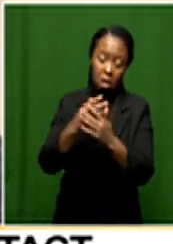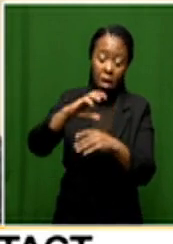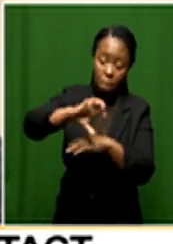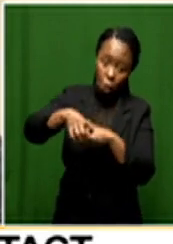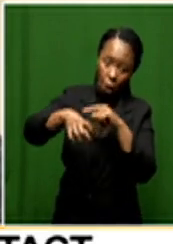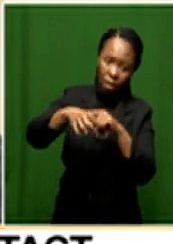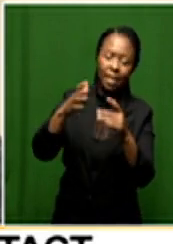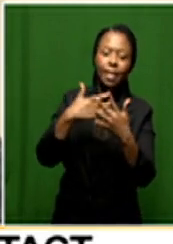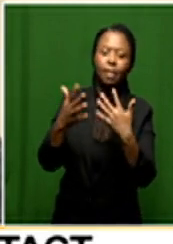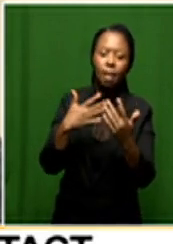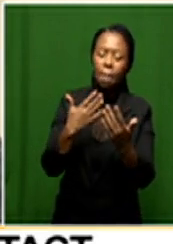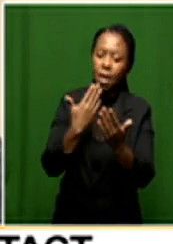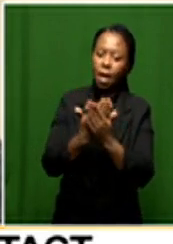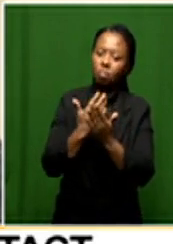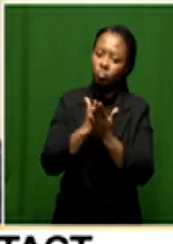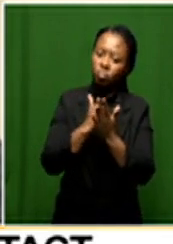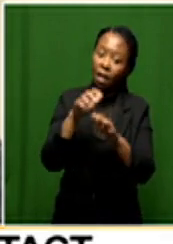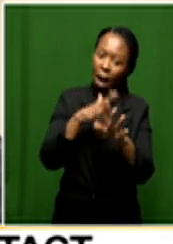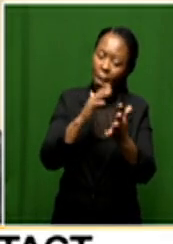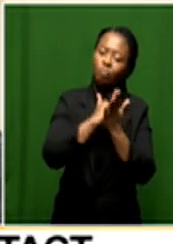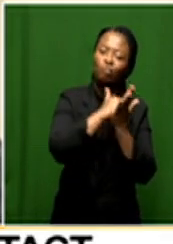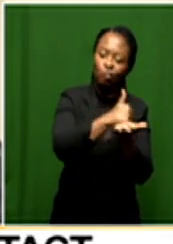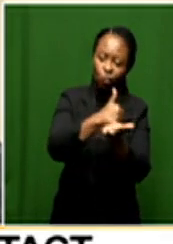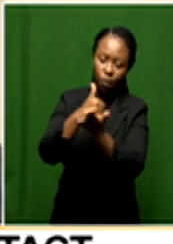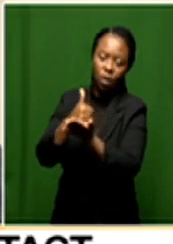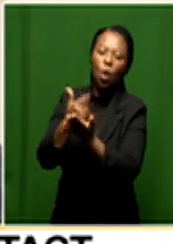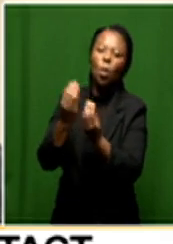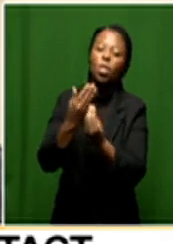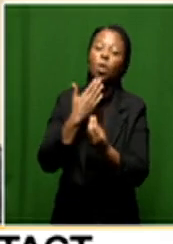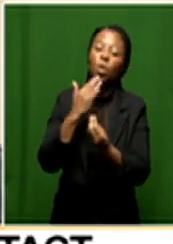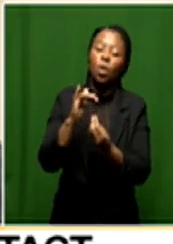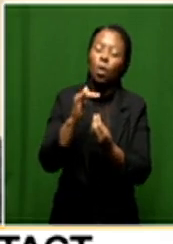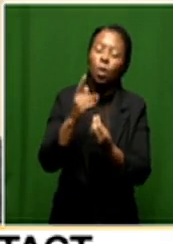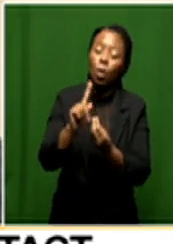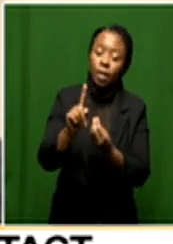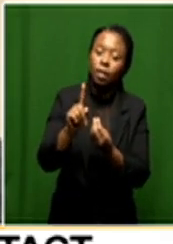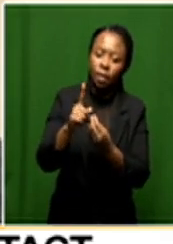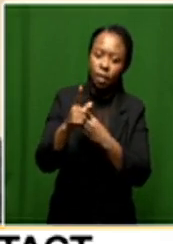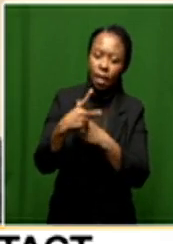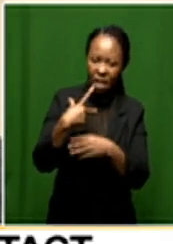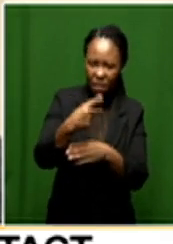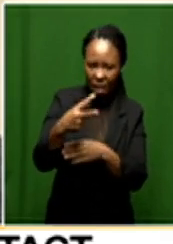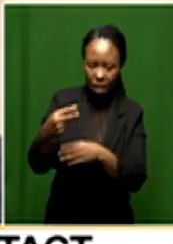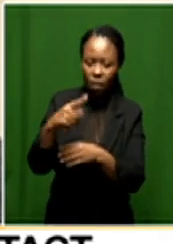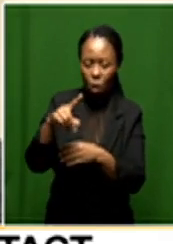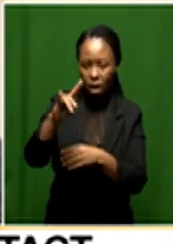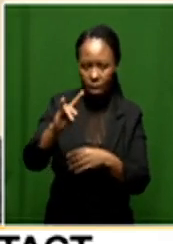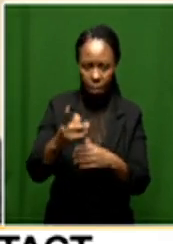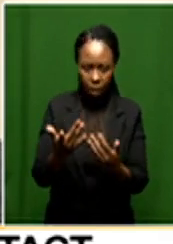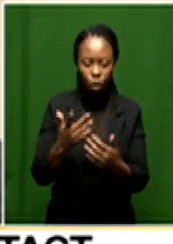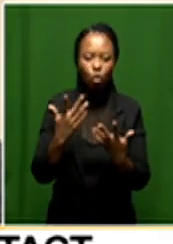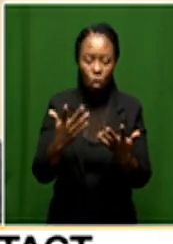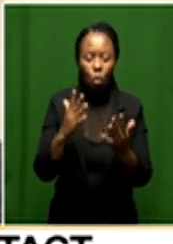provinces would be able to assist farmers with vaccines such as Rift vaccine. So we